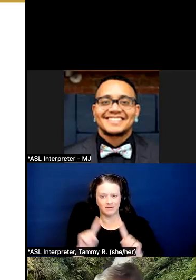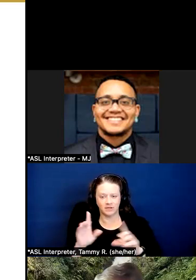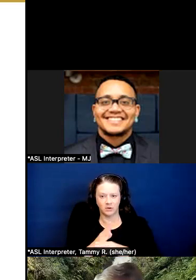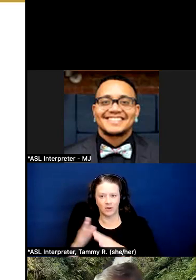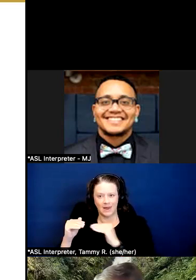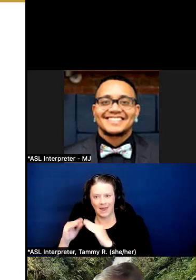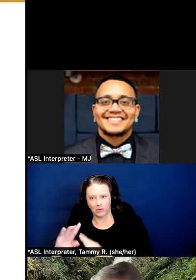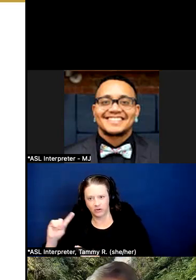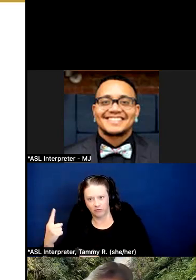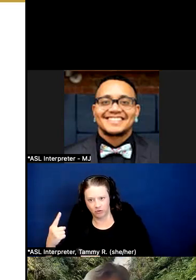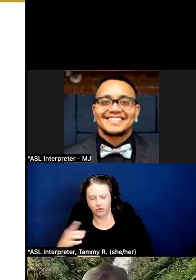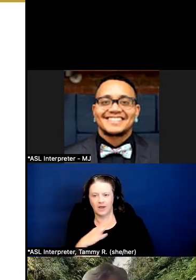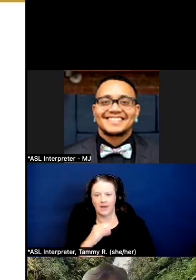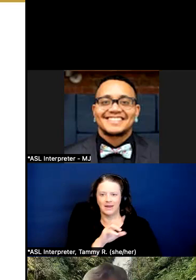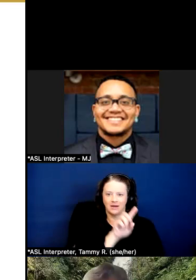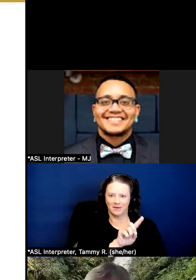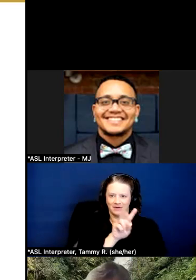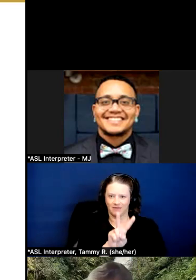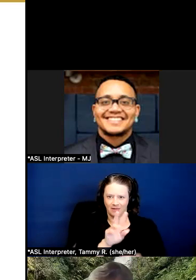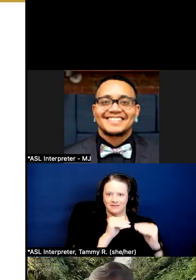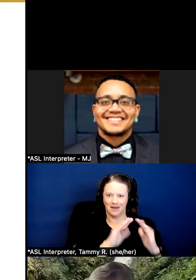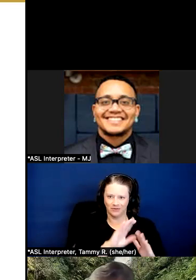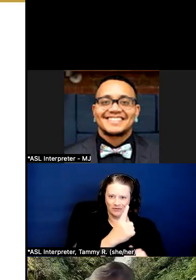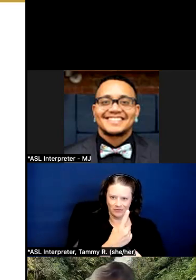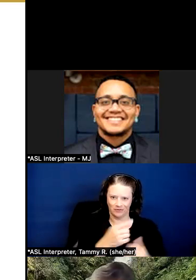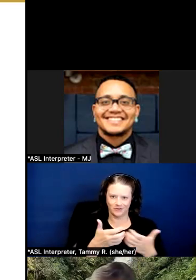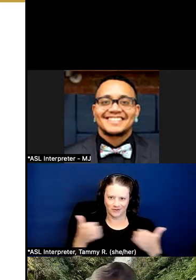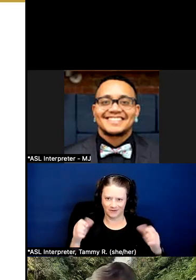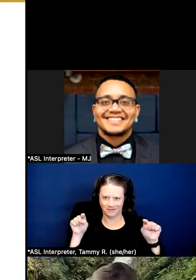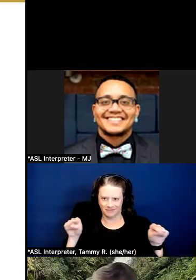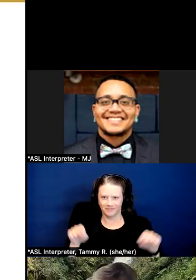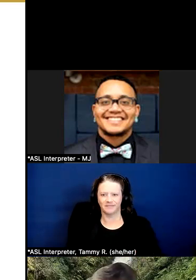housing first and domestic violence housing first.